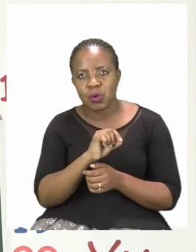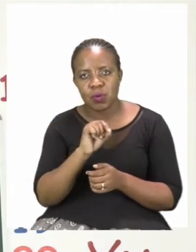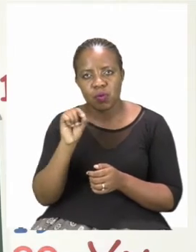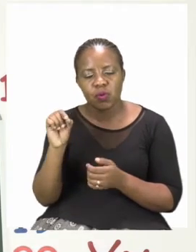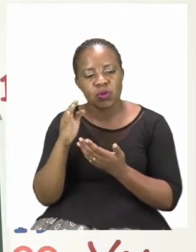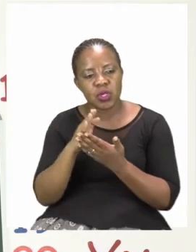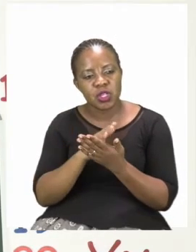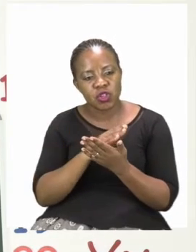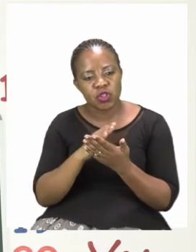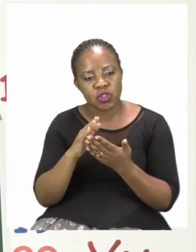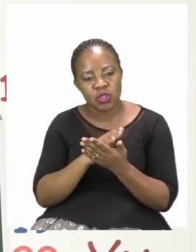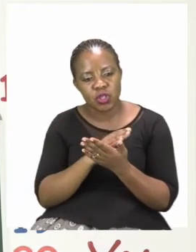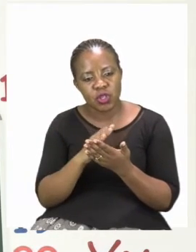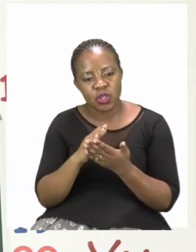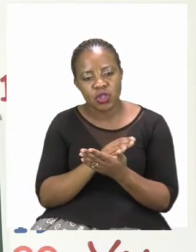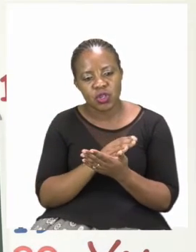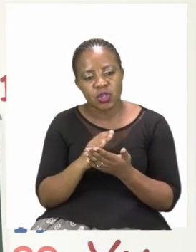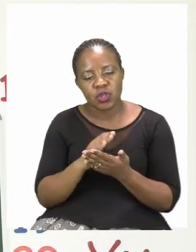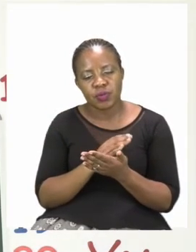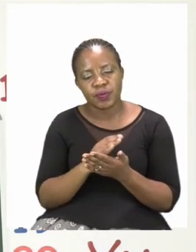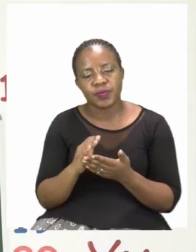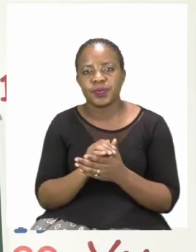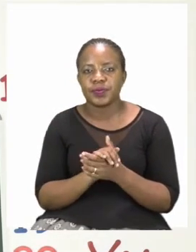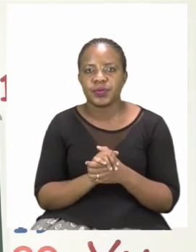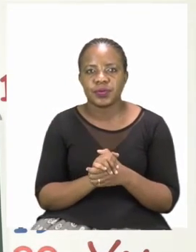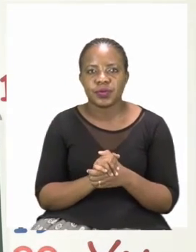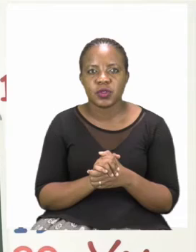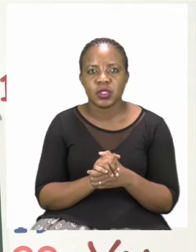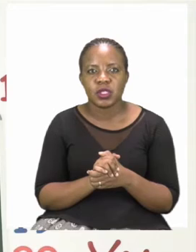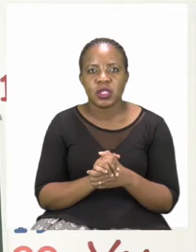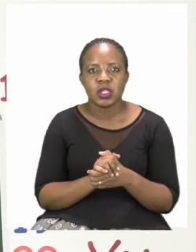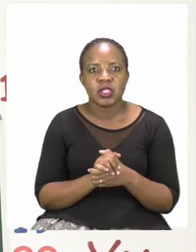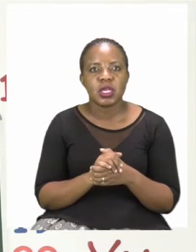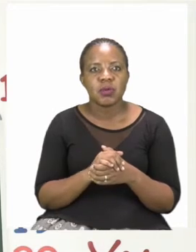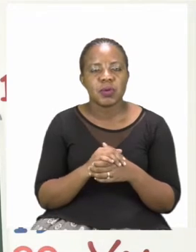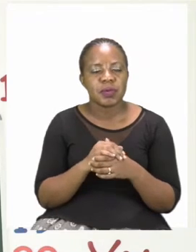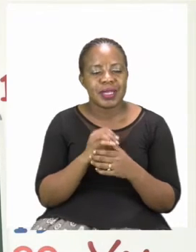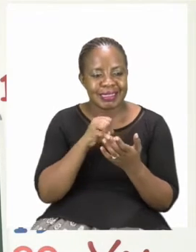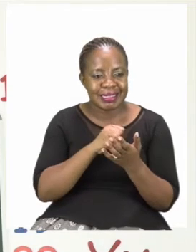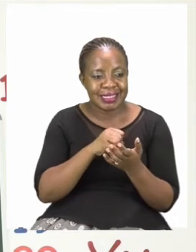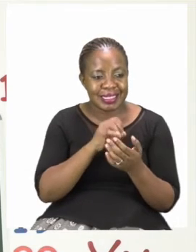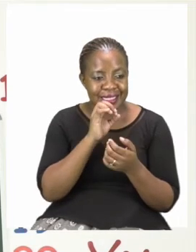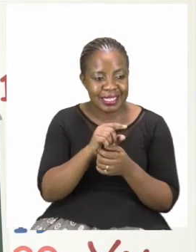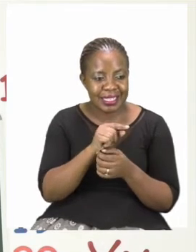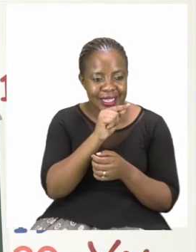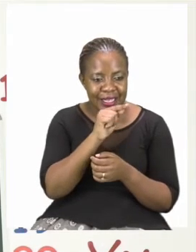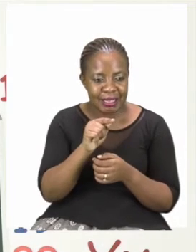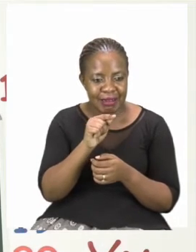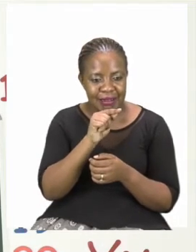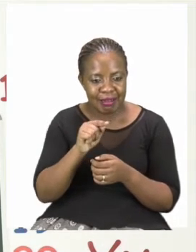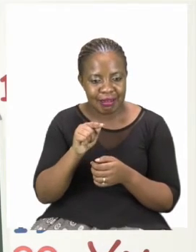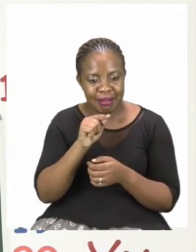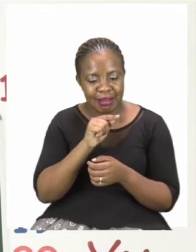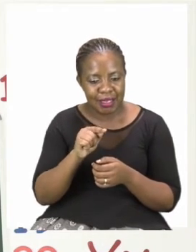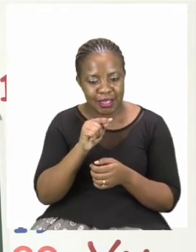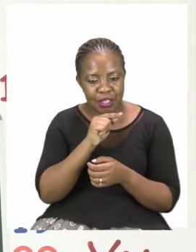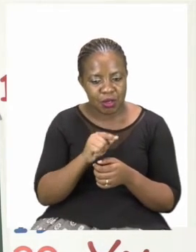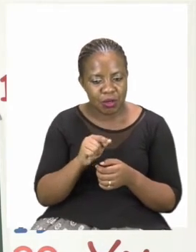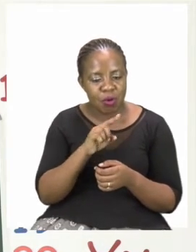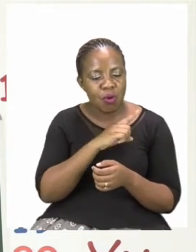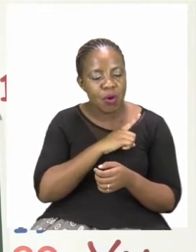your own words. I want you to listen, and as I am speaking, take a look at